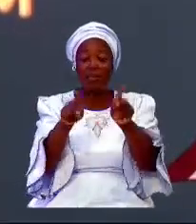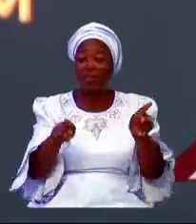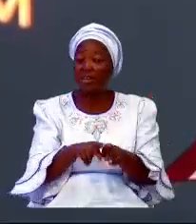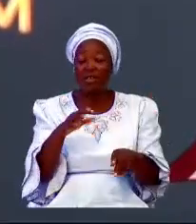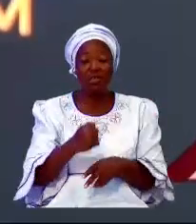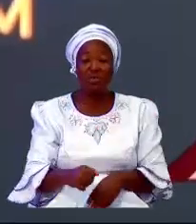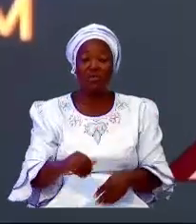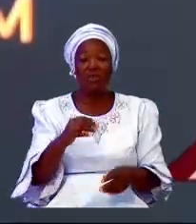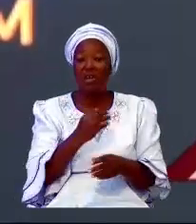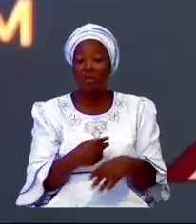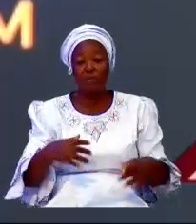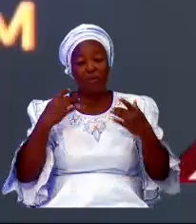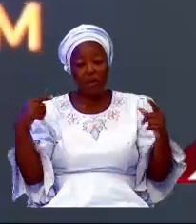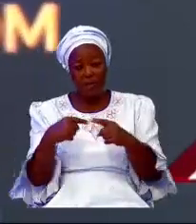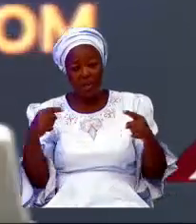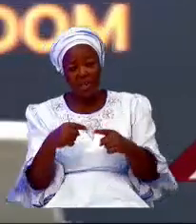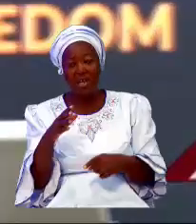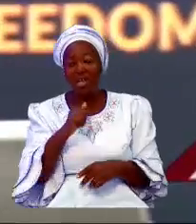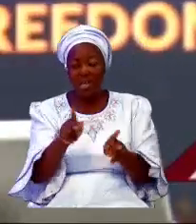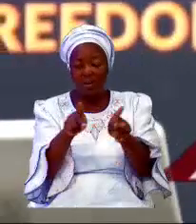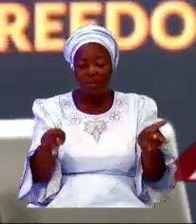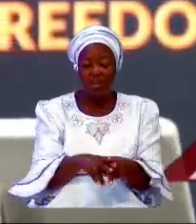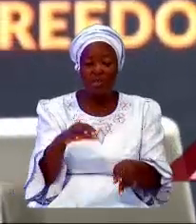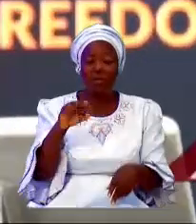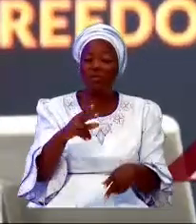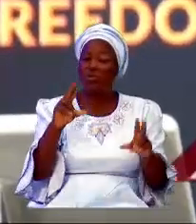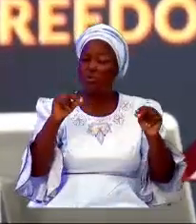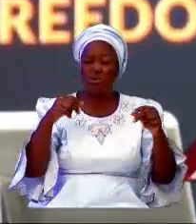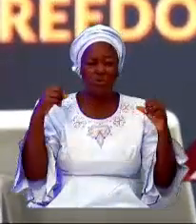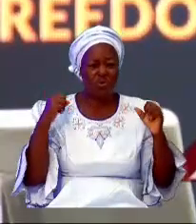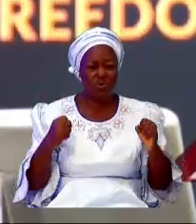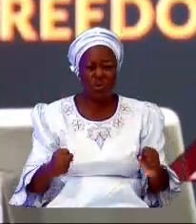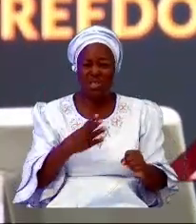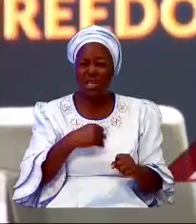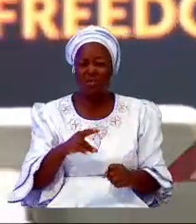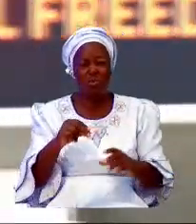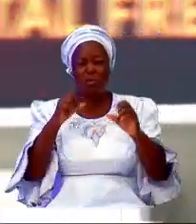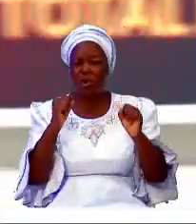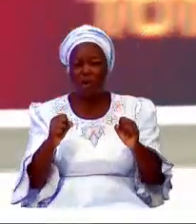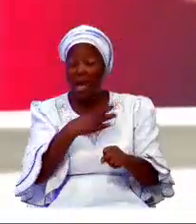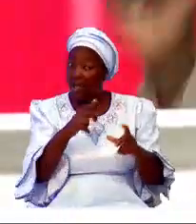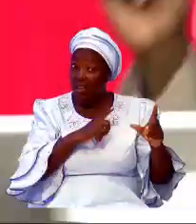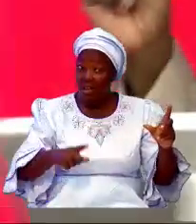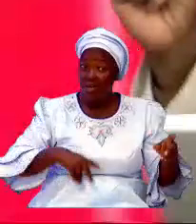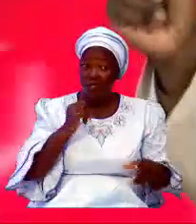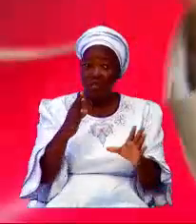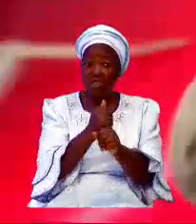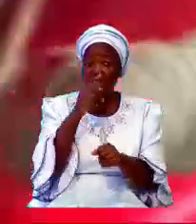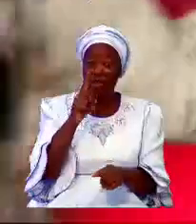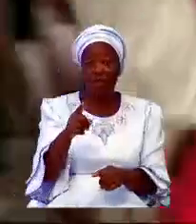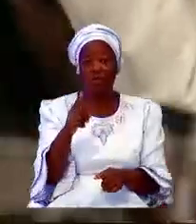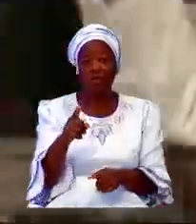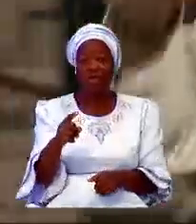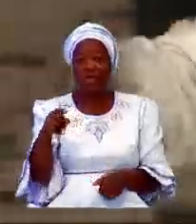of despondency, a place of despair, a place of no strength and